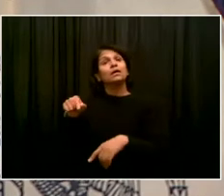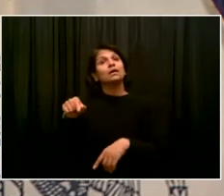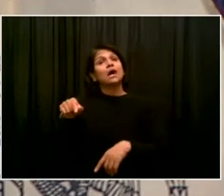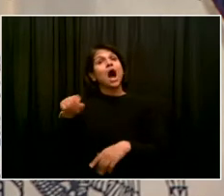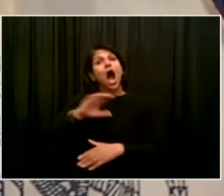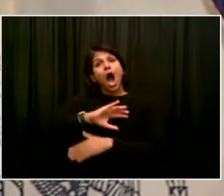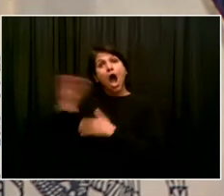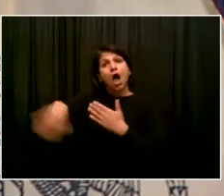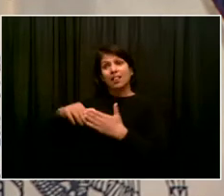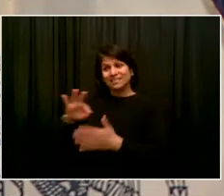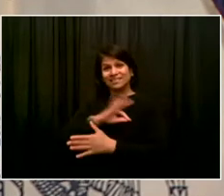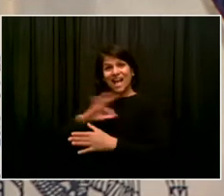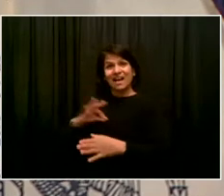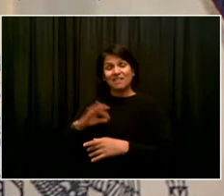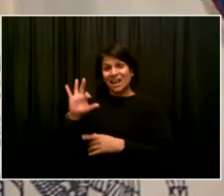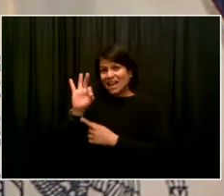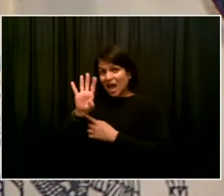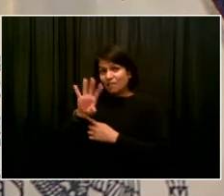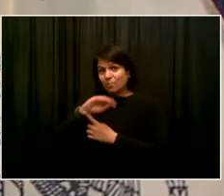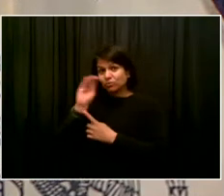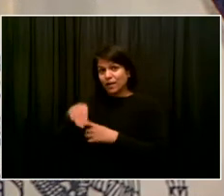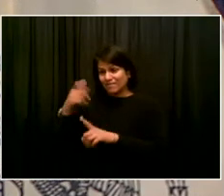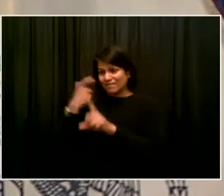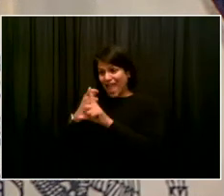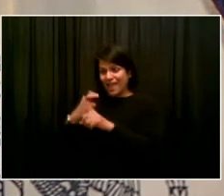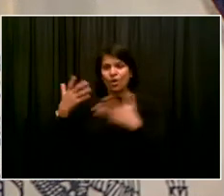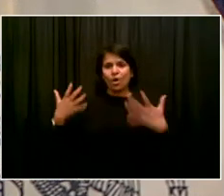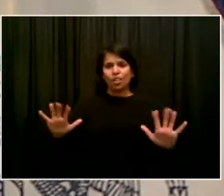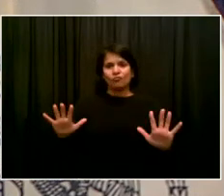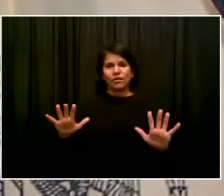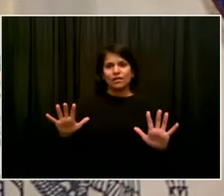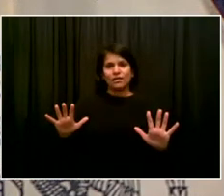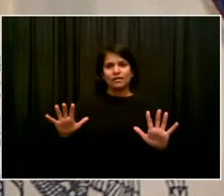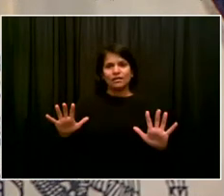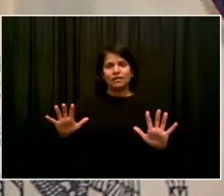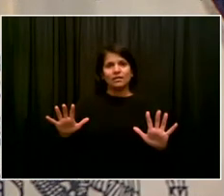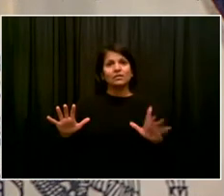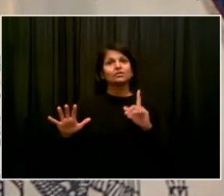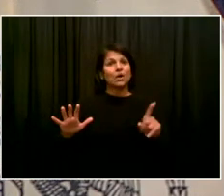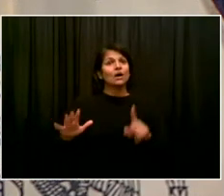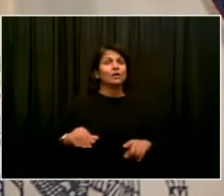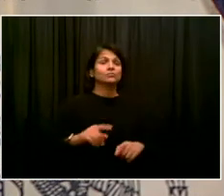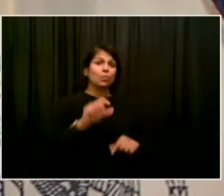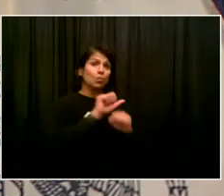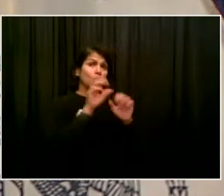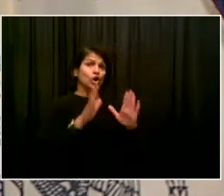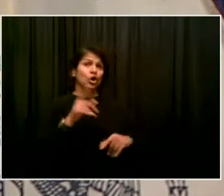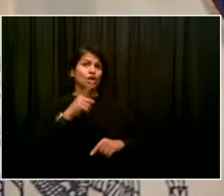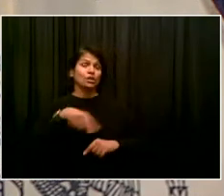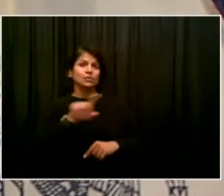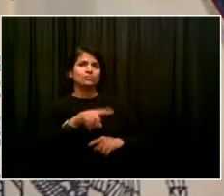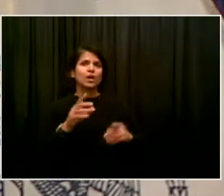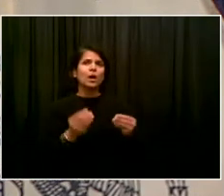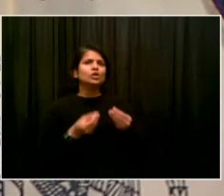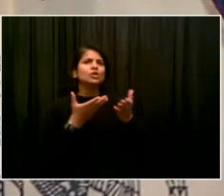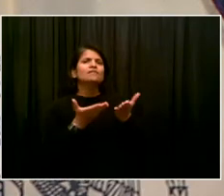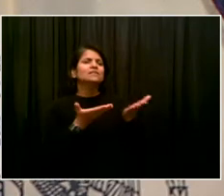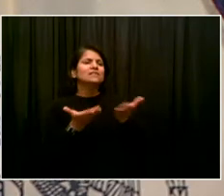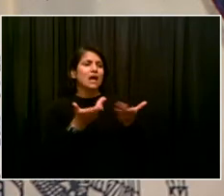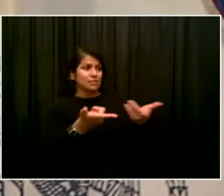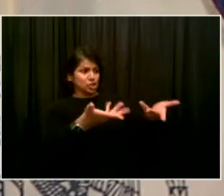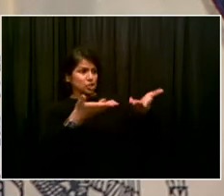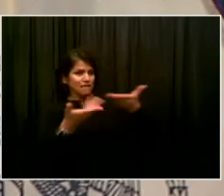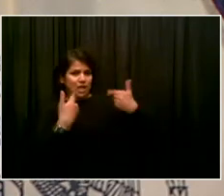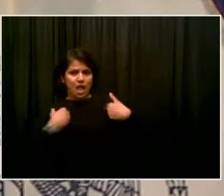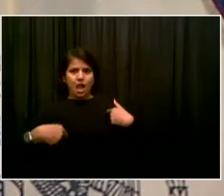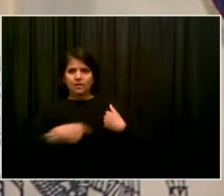folks who serve all of us, and we need serving all of us in the highest, best way while